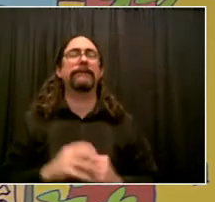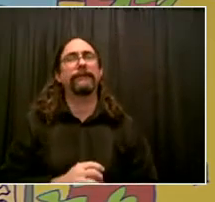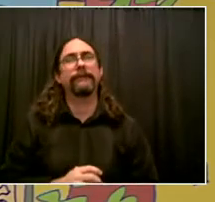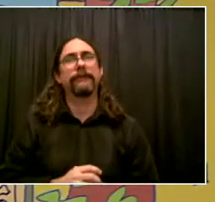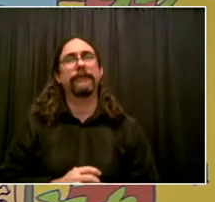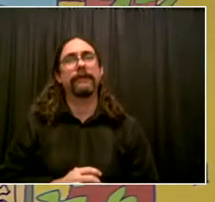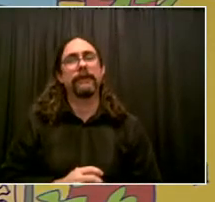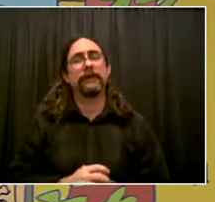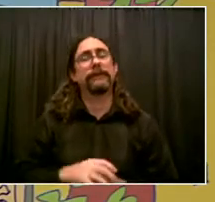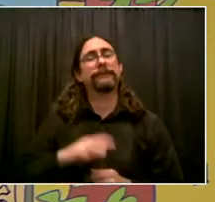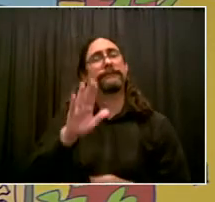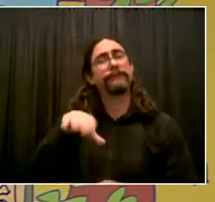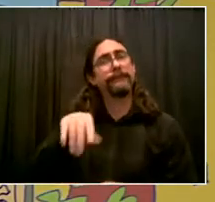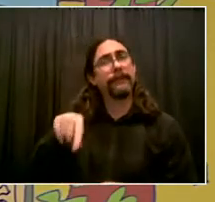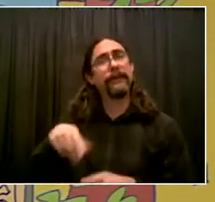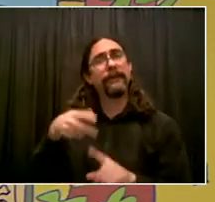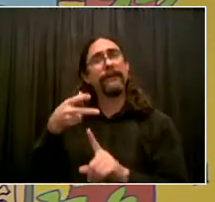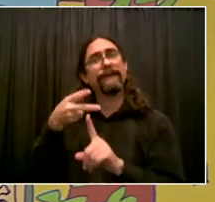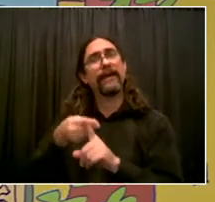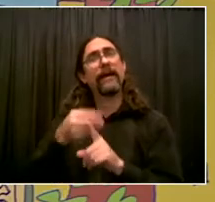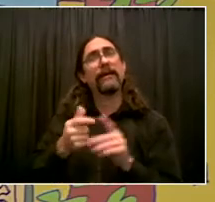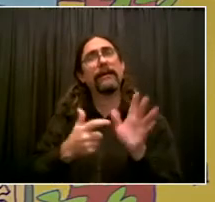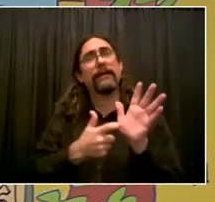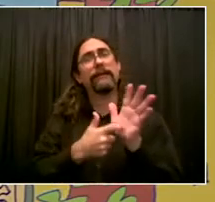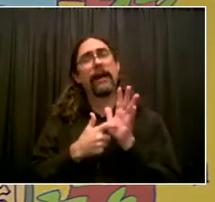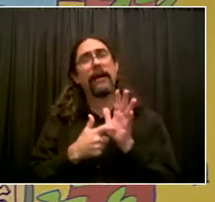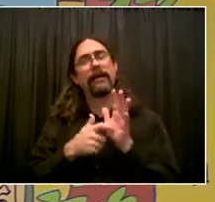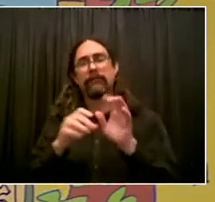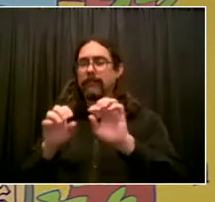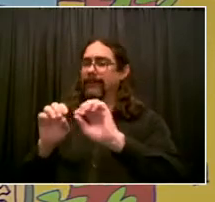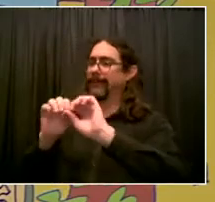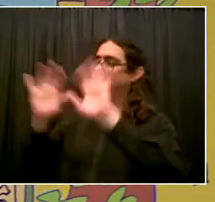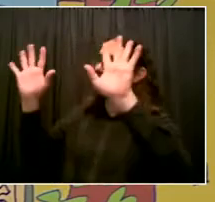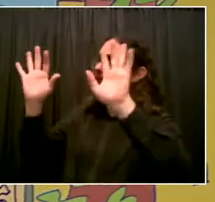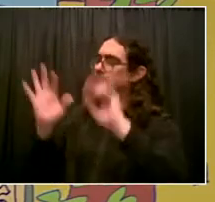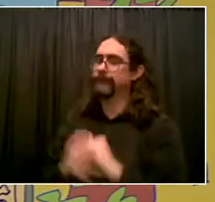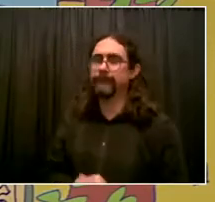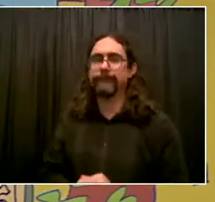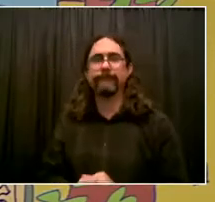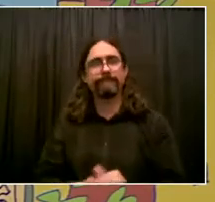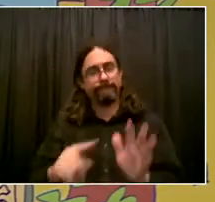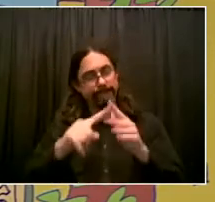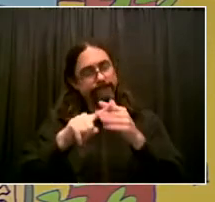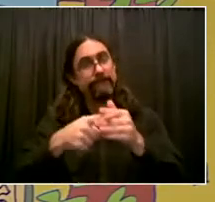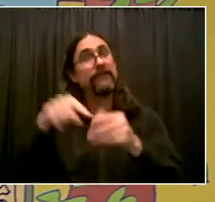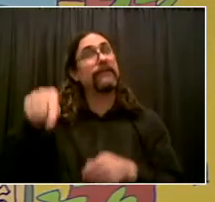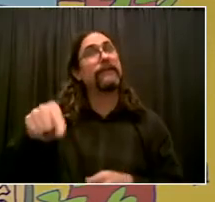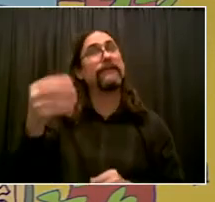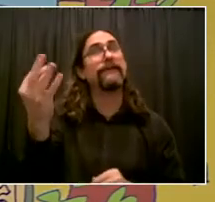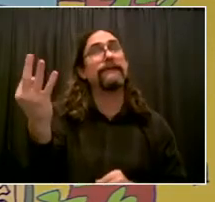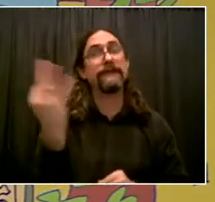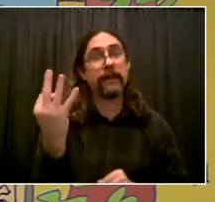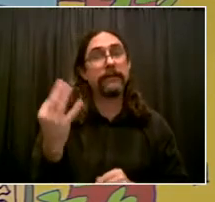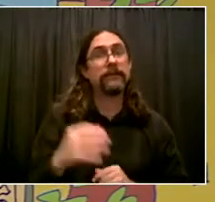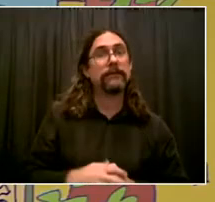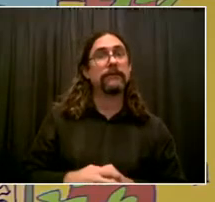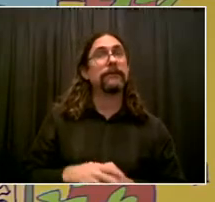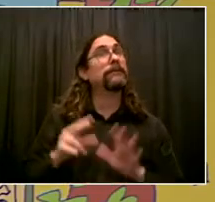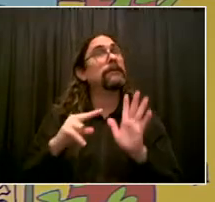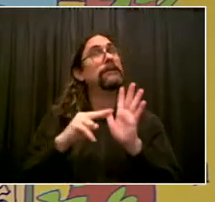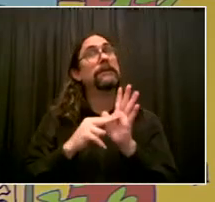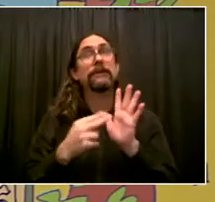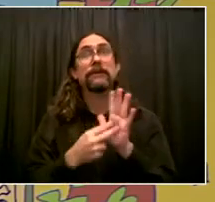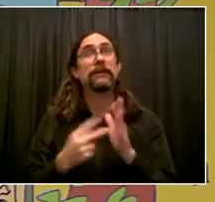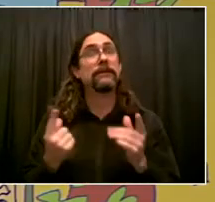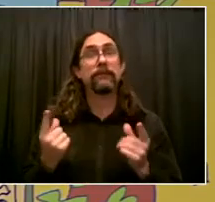a couple of weeks ago we had that deadline. And then since then, 3,500 DOE employees have gone and gotten vaccinated who missed